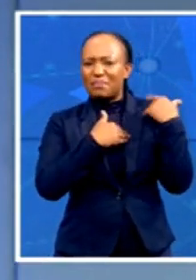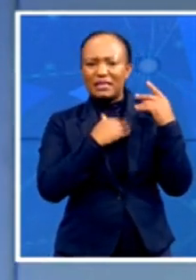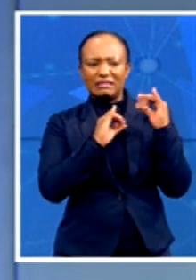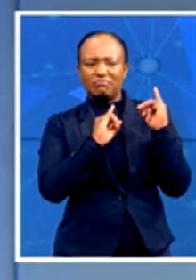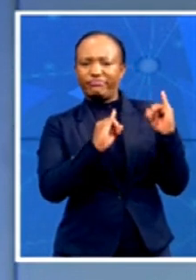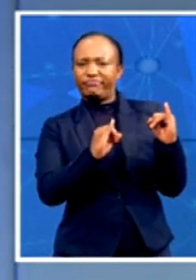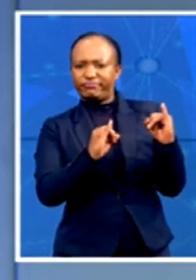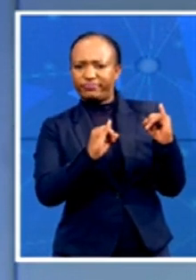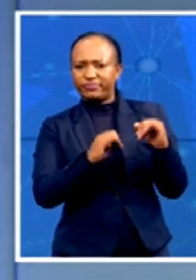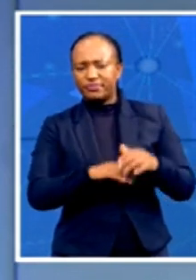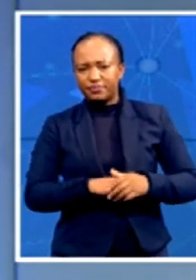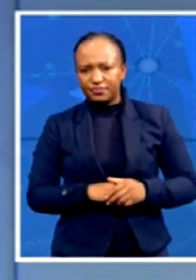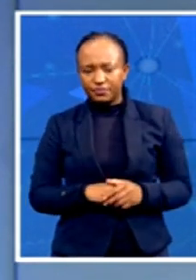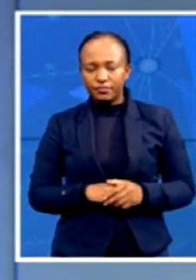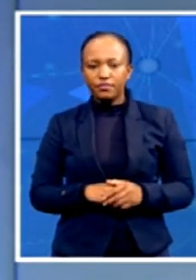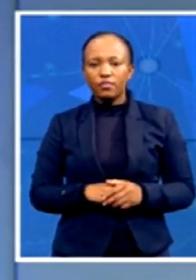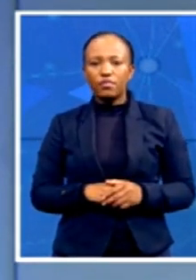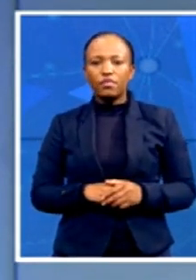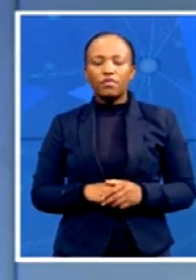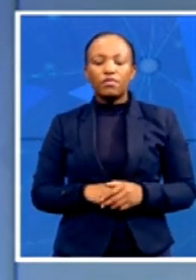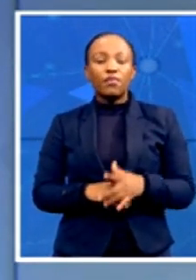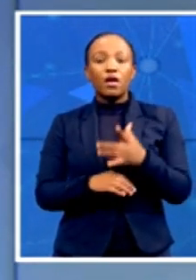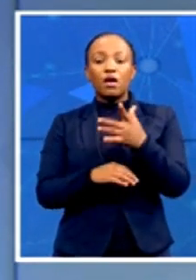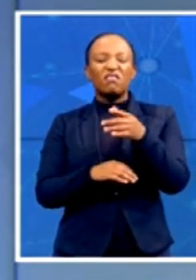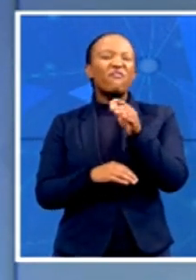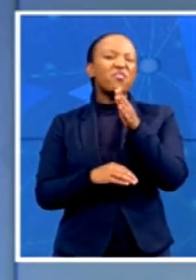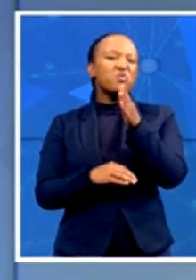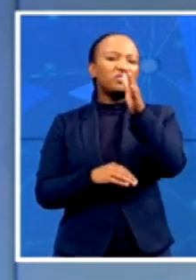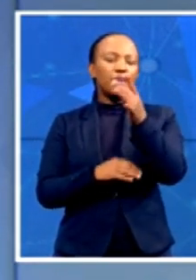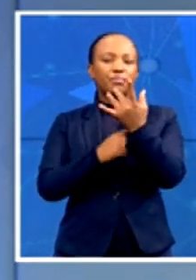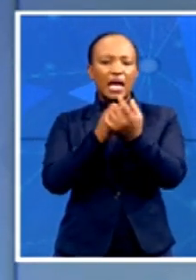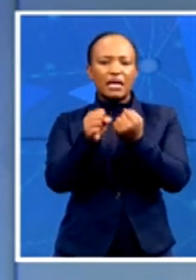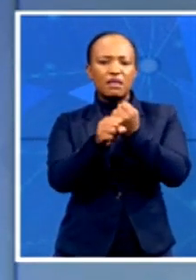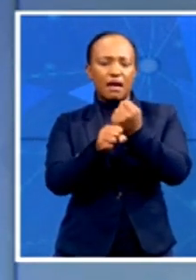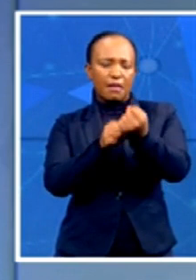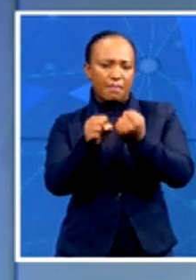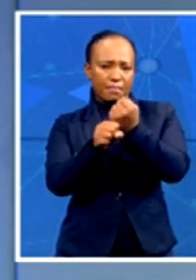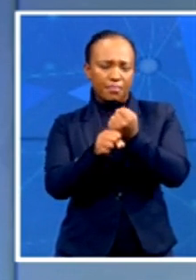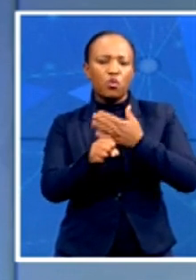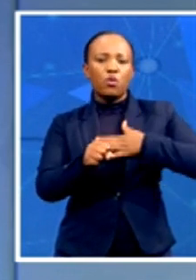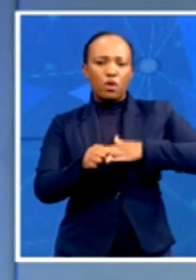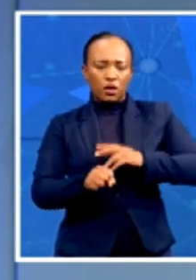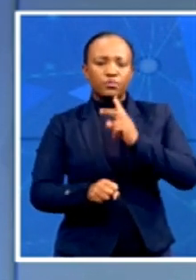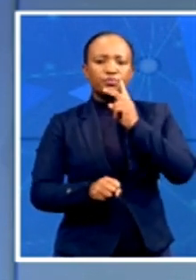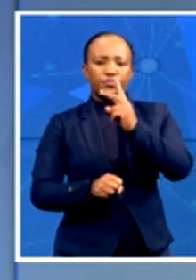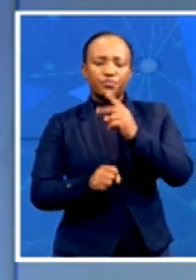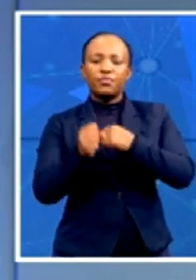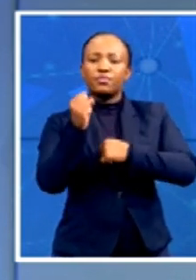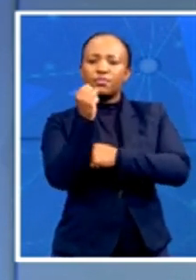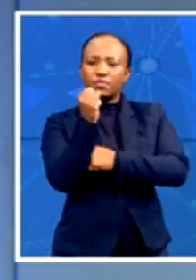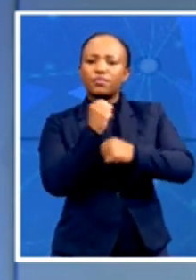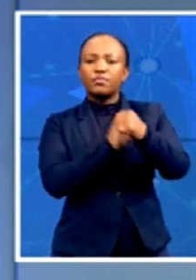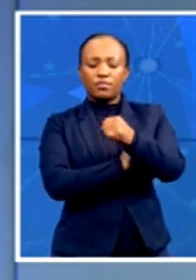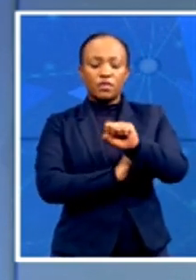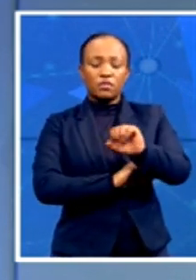what we would like to see is that Infrastructure South Africa will be proposing amendments to